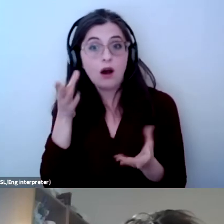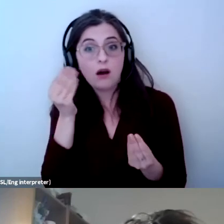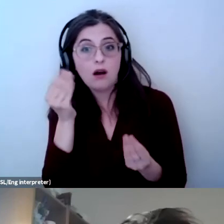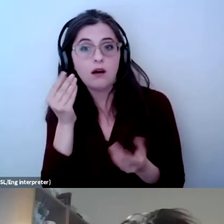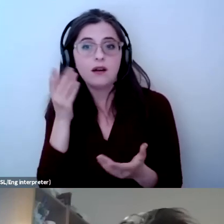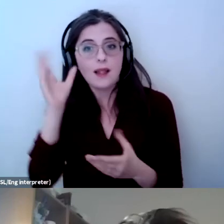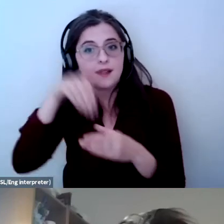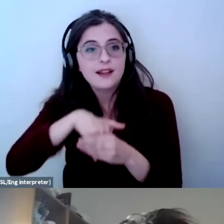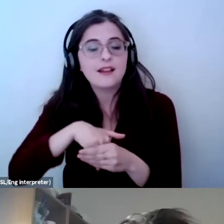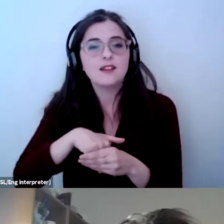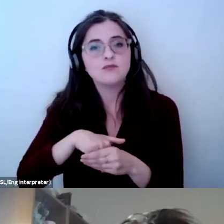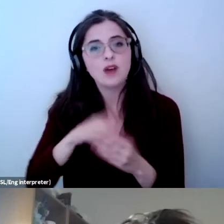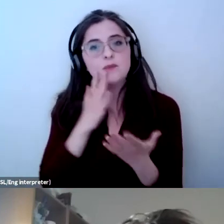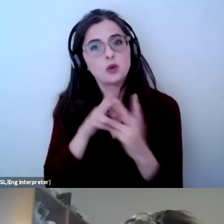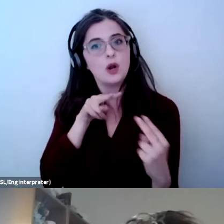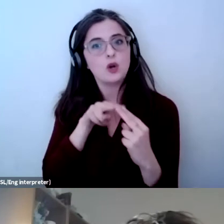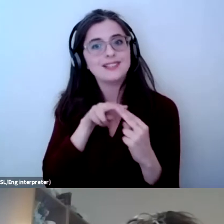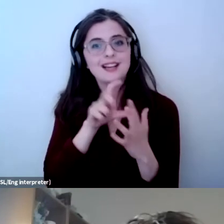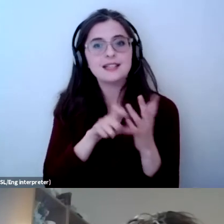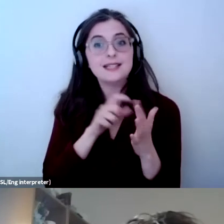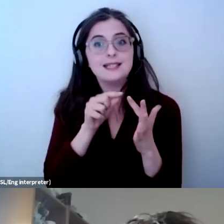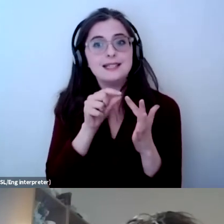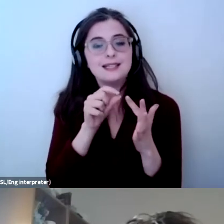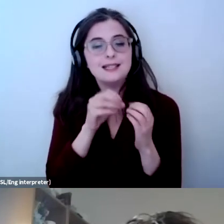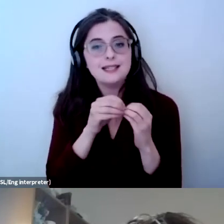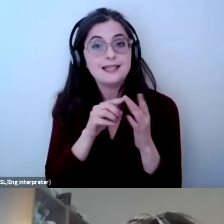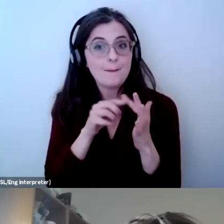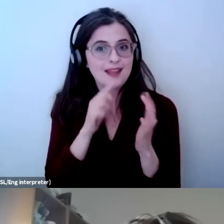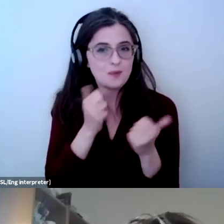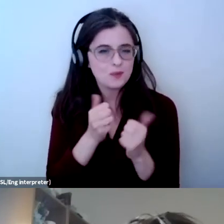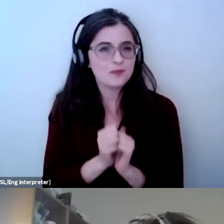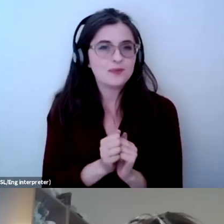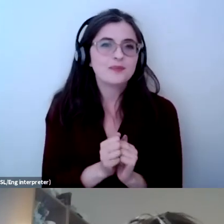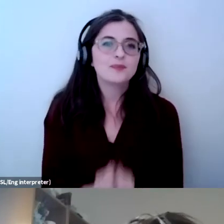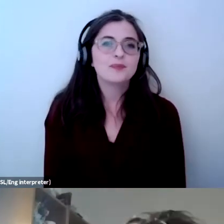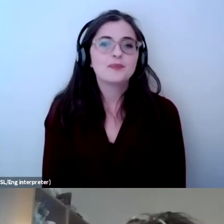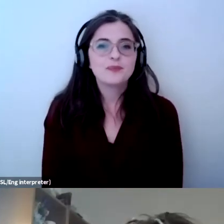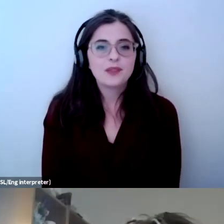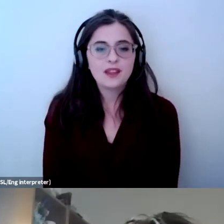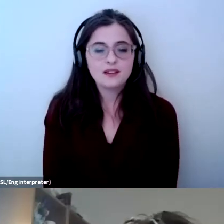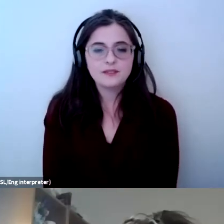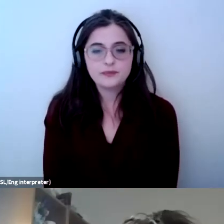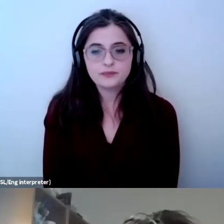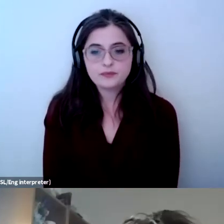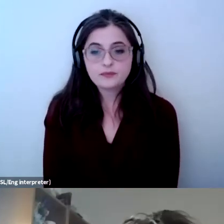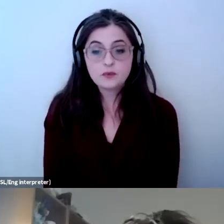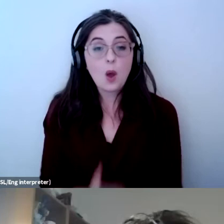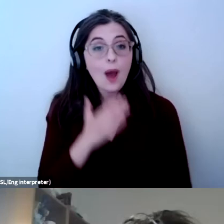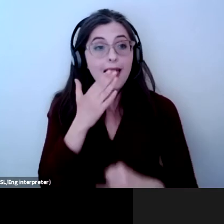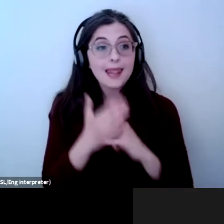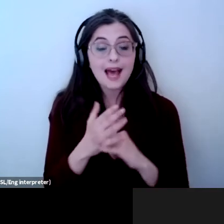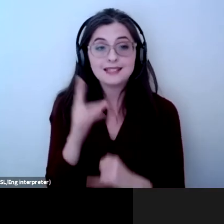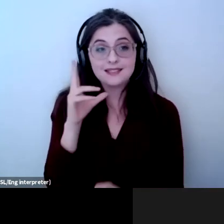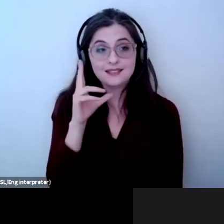sure. Yeah, Debbie would be willing to talk to you. So thank you very much. So our last speaker this